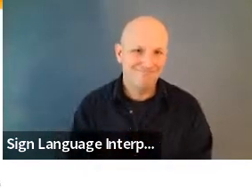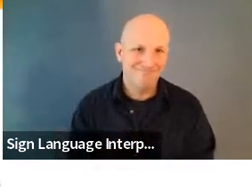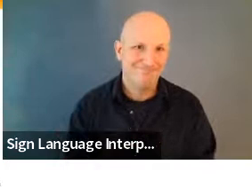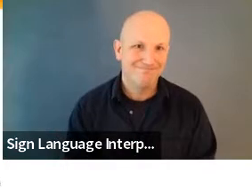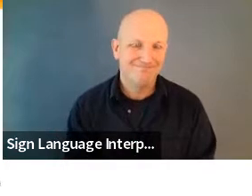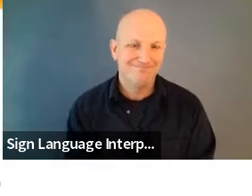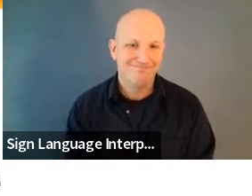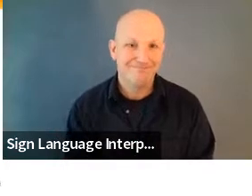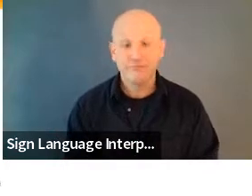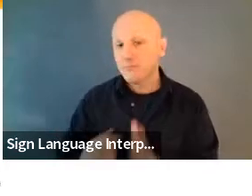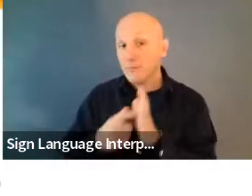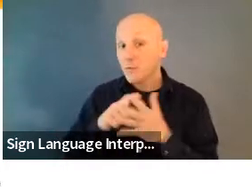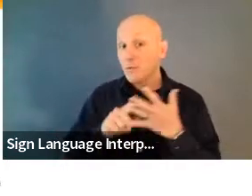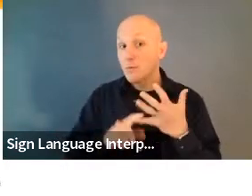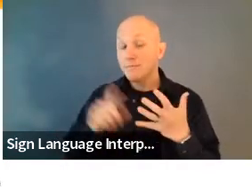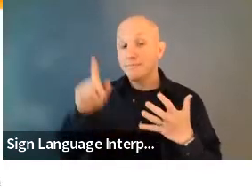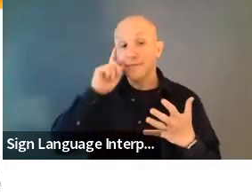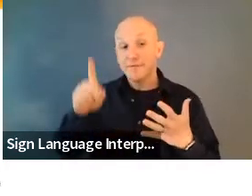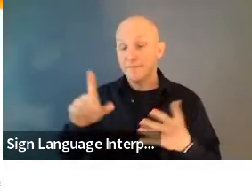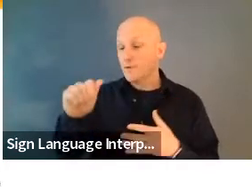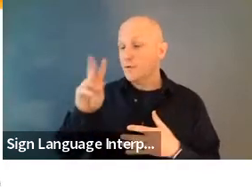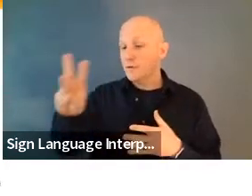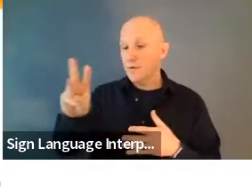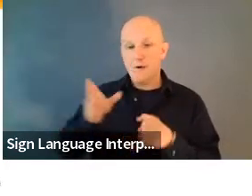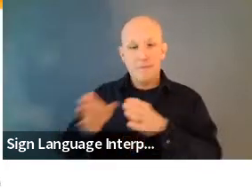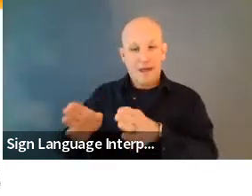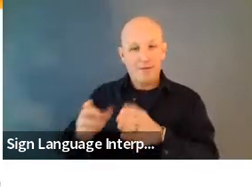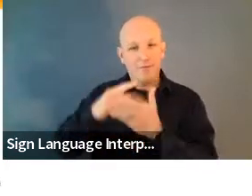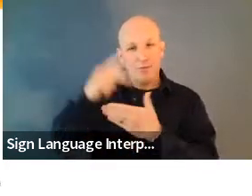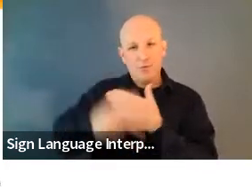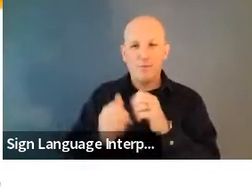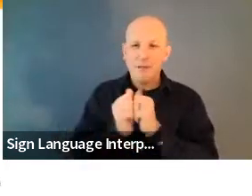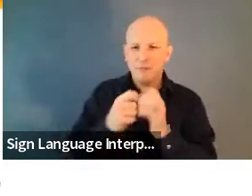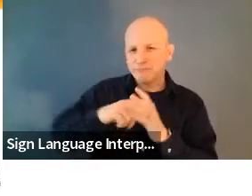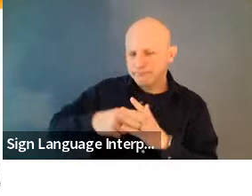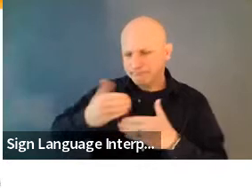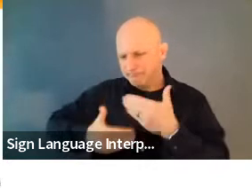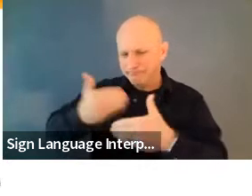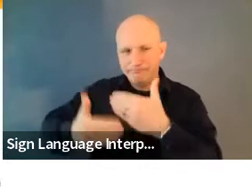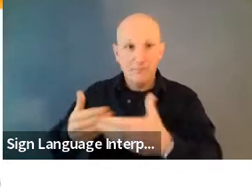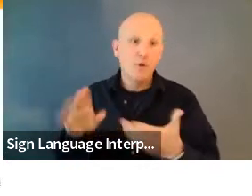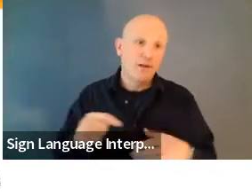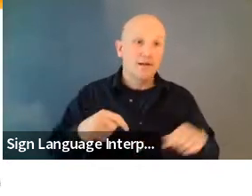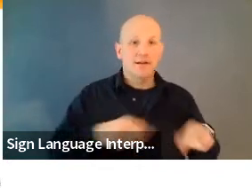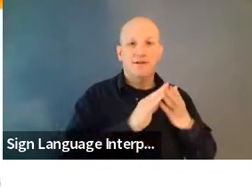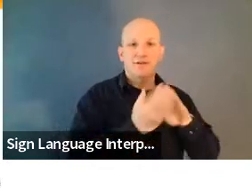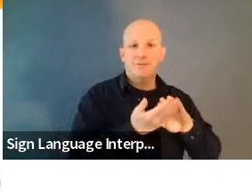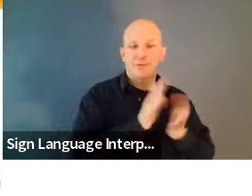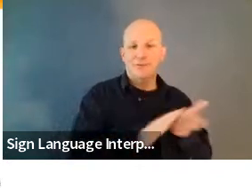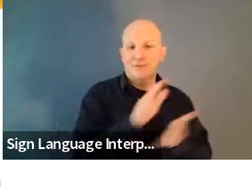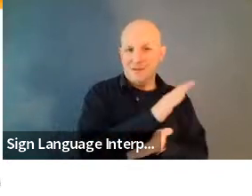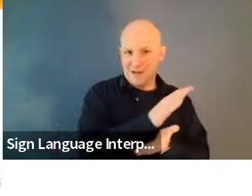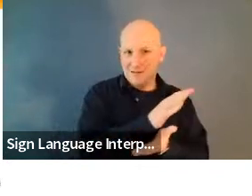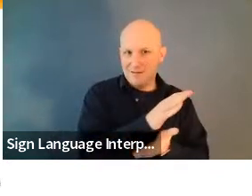So what are the requirements for the Law Pathways program and how do students get started? Since this is a community college initiative, students